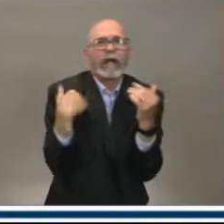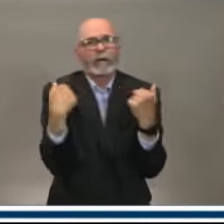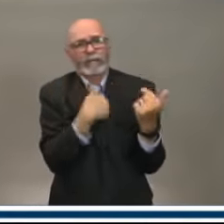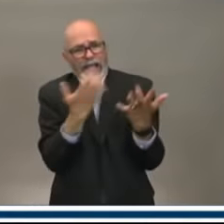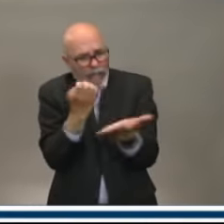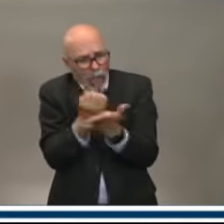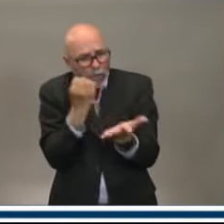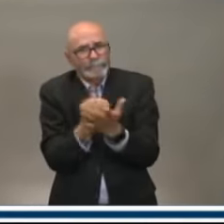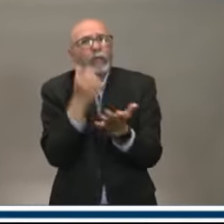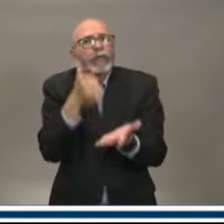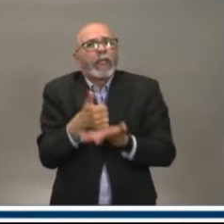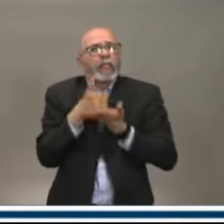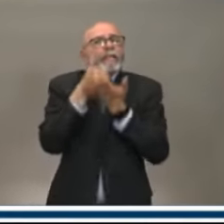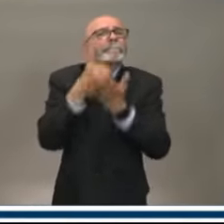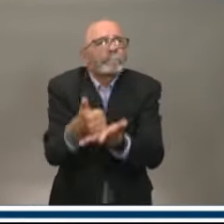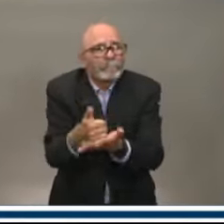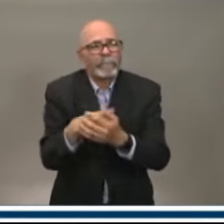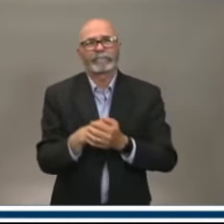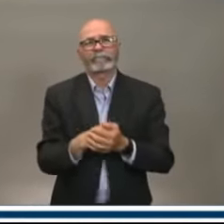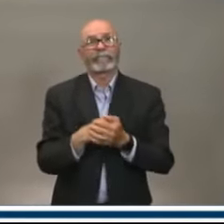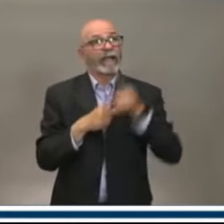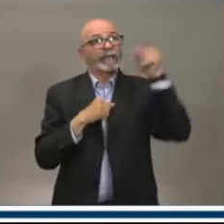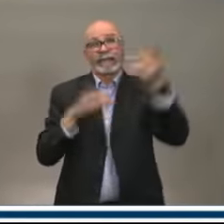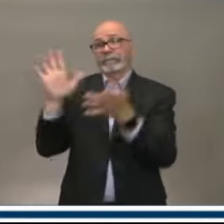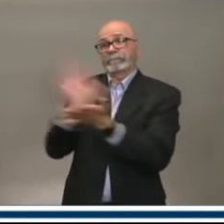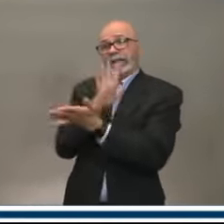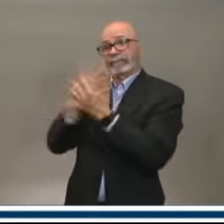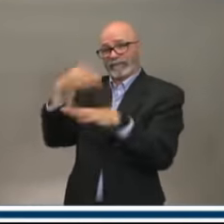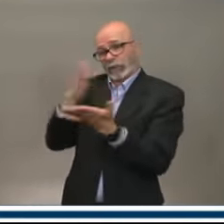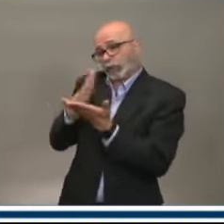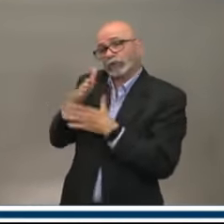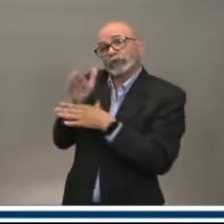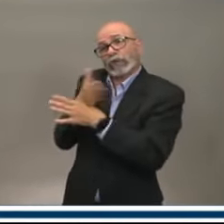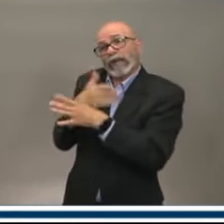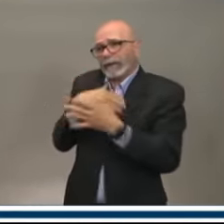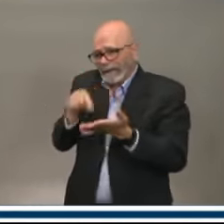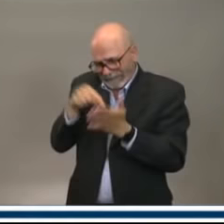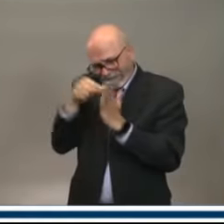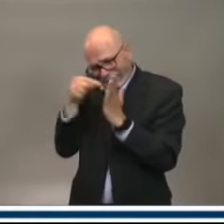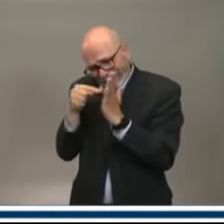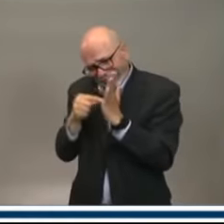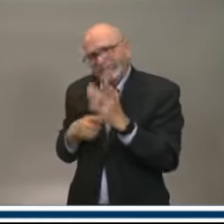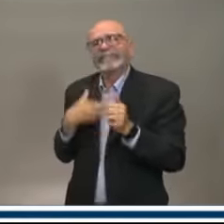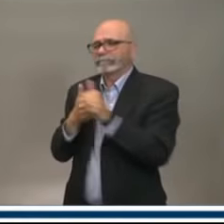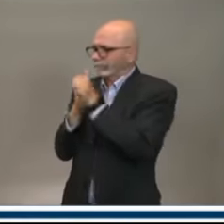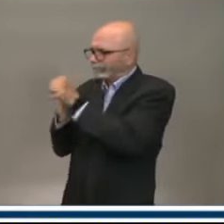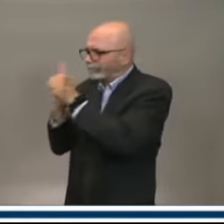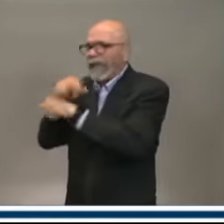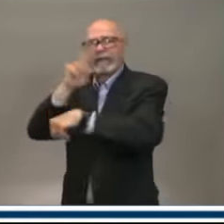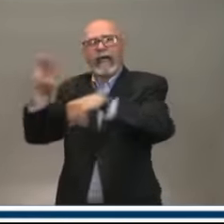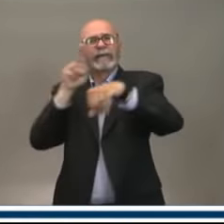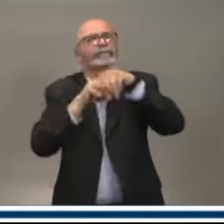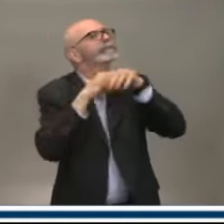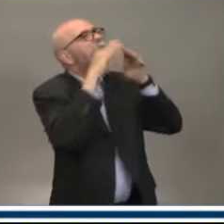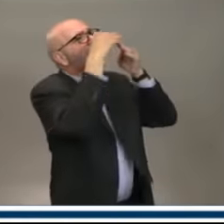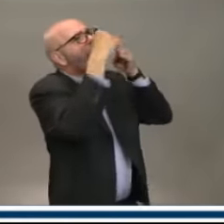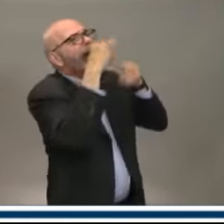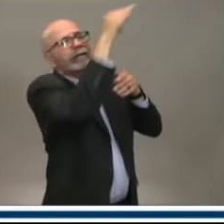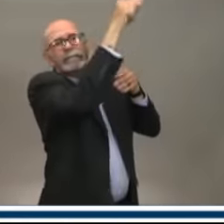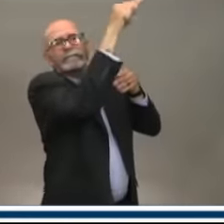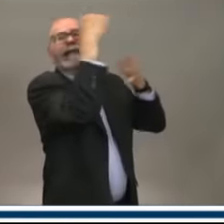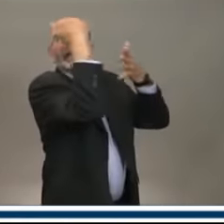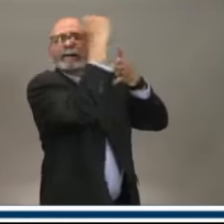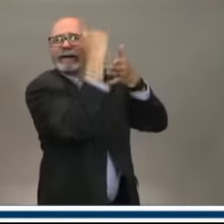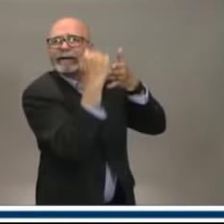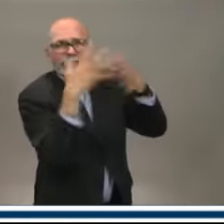he shared with them was based on national guidelines that are public. I did not see the document before his